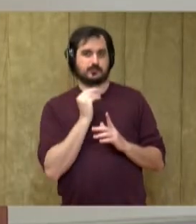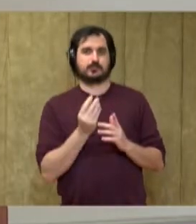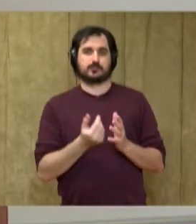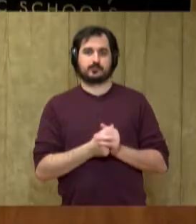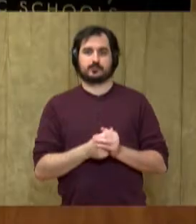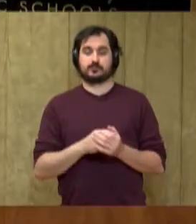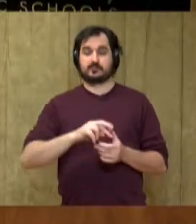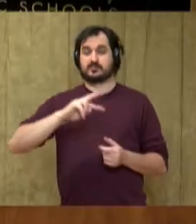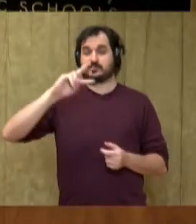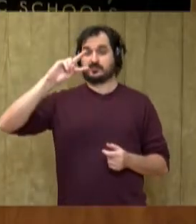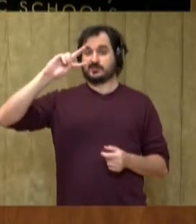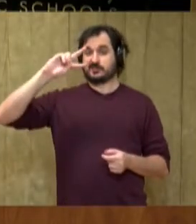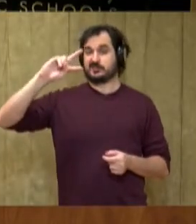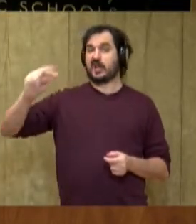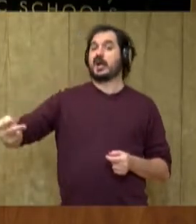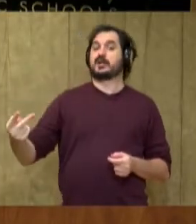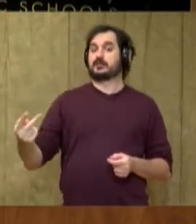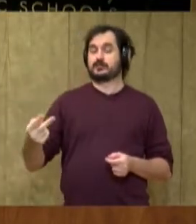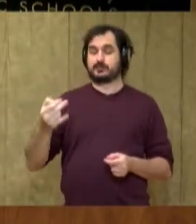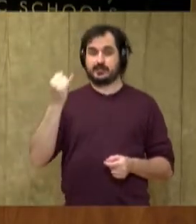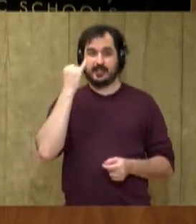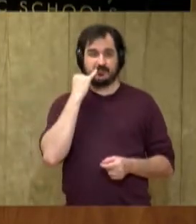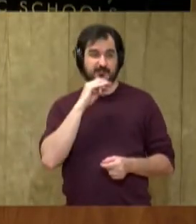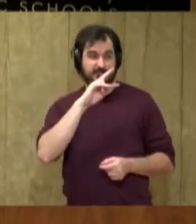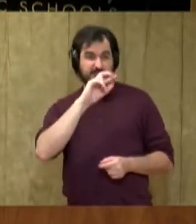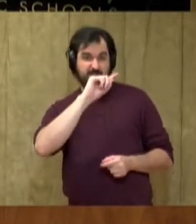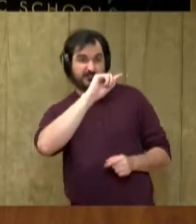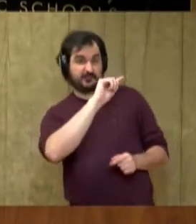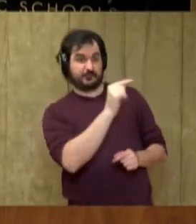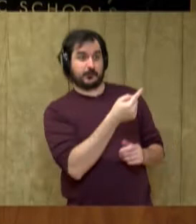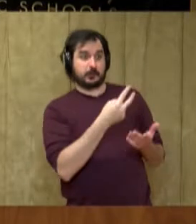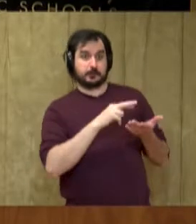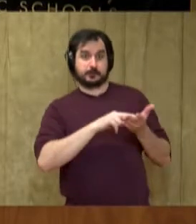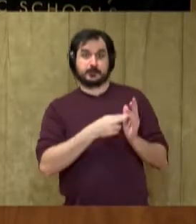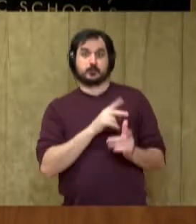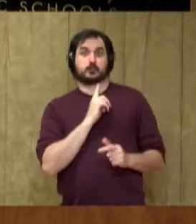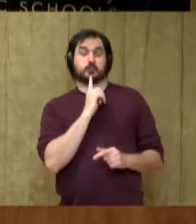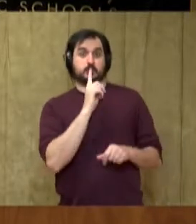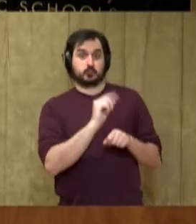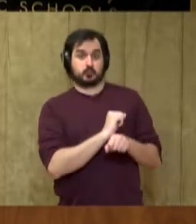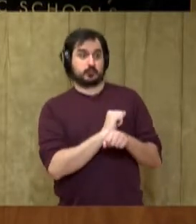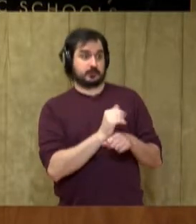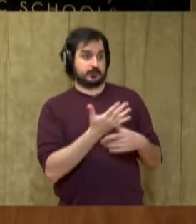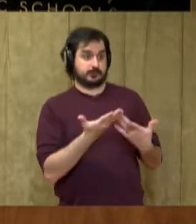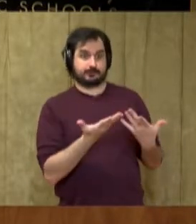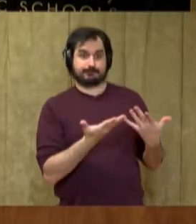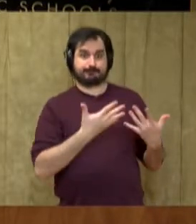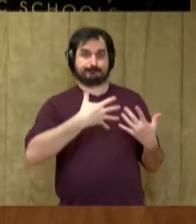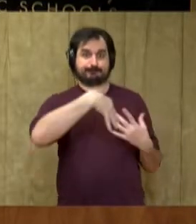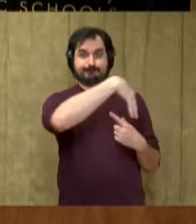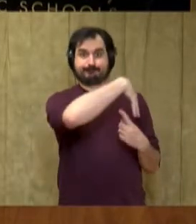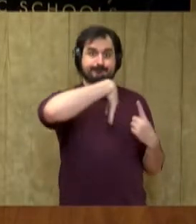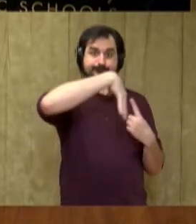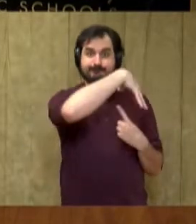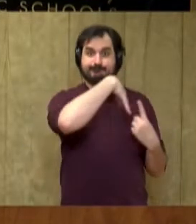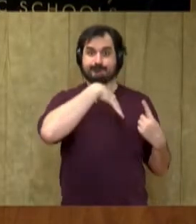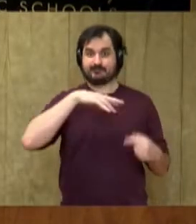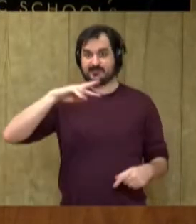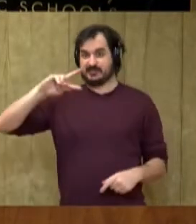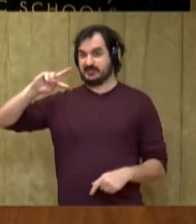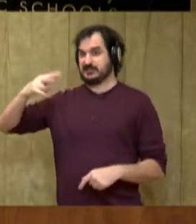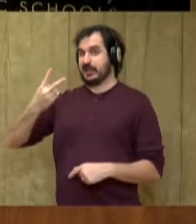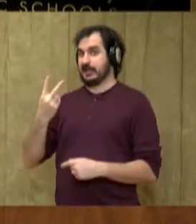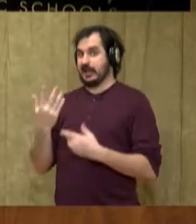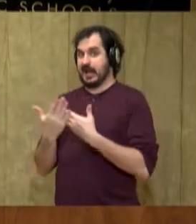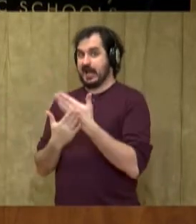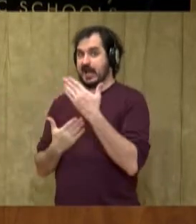Second-hand account. Well, if first-hand was actually there, second-hand probably was not. So it's going to be based